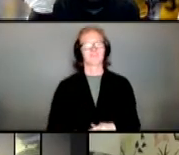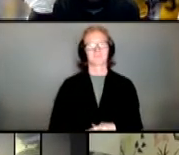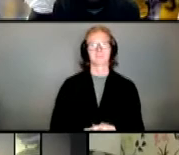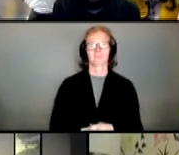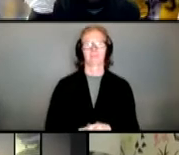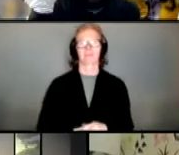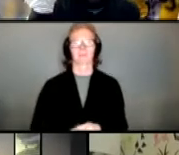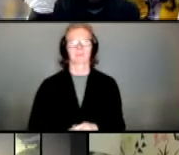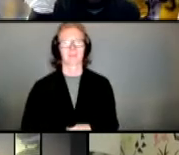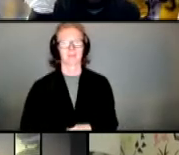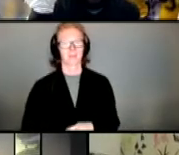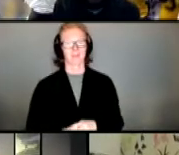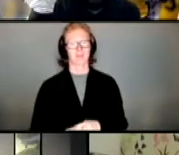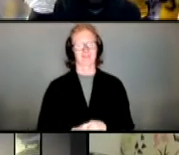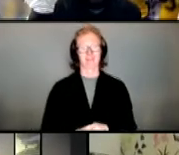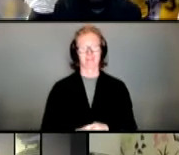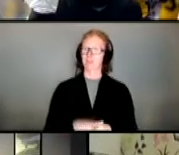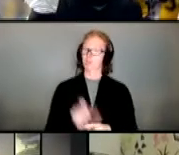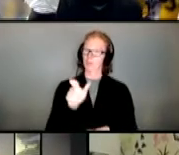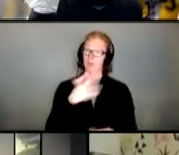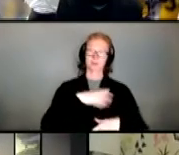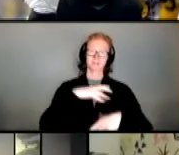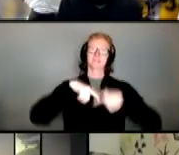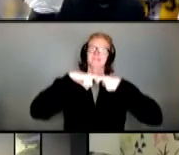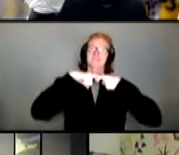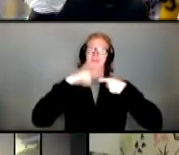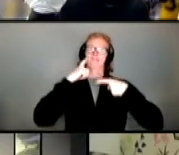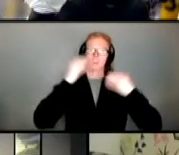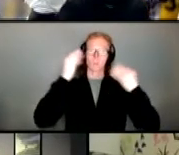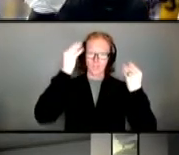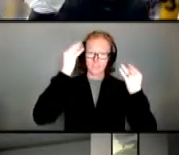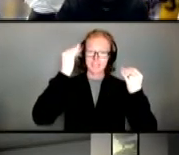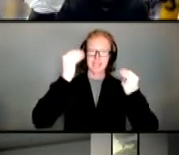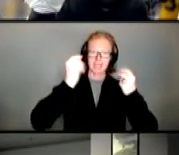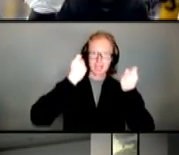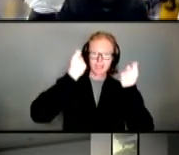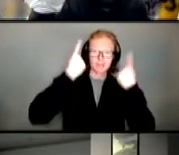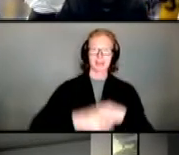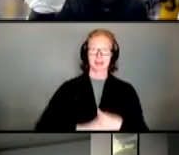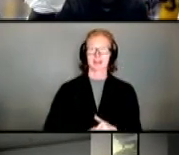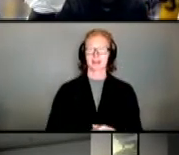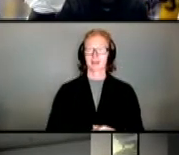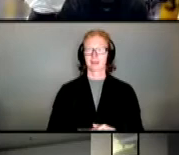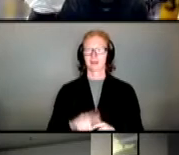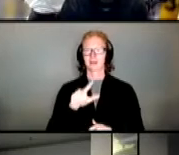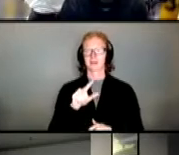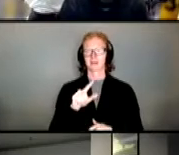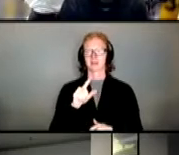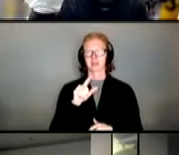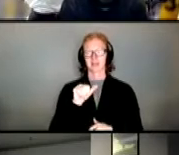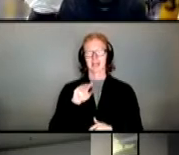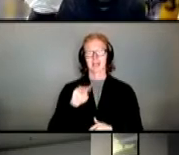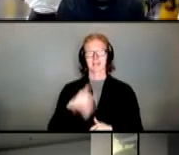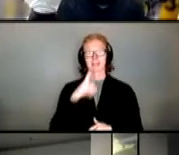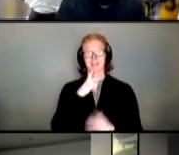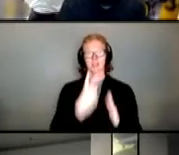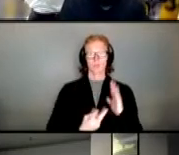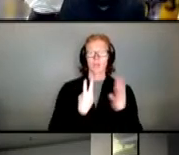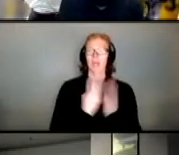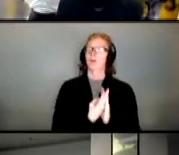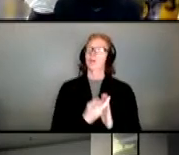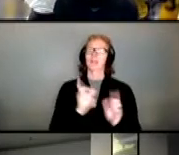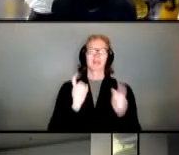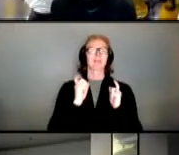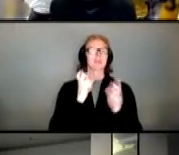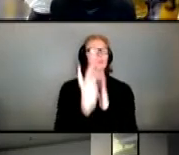are limits to cognition and processing. I'll take 2 hours. If y'all can give me